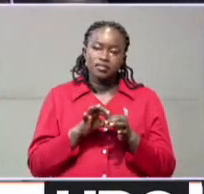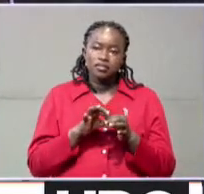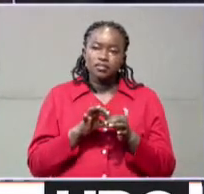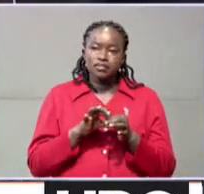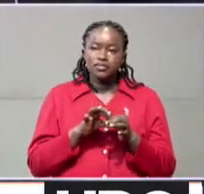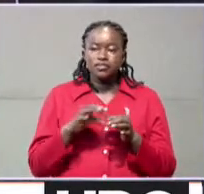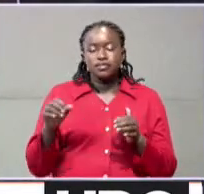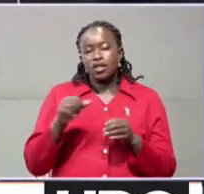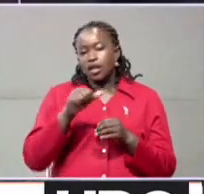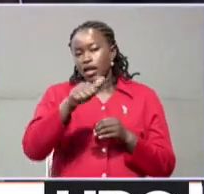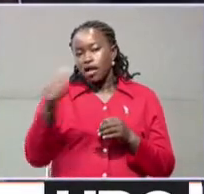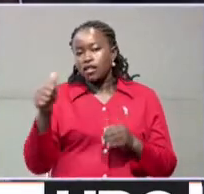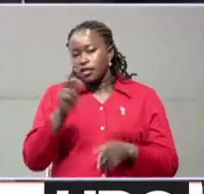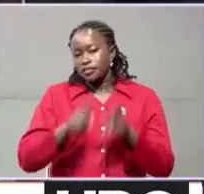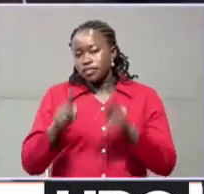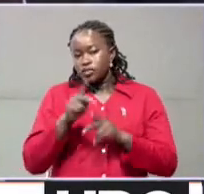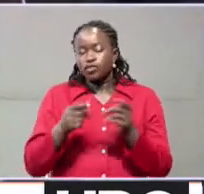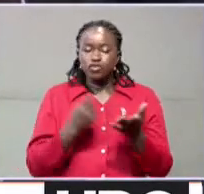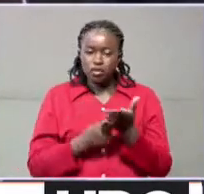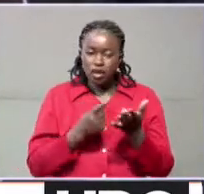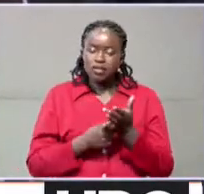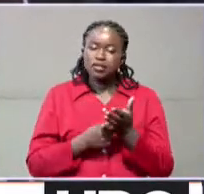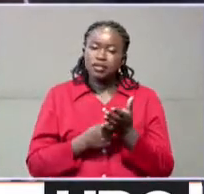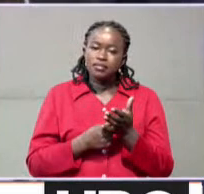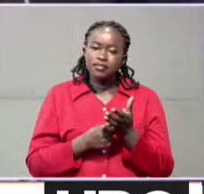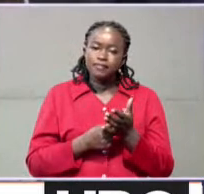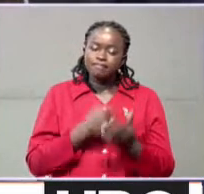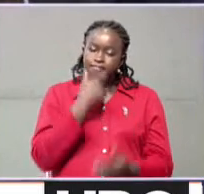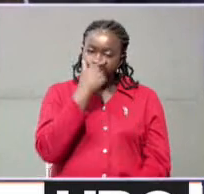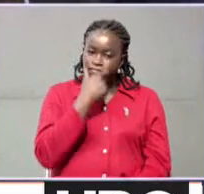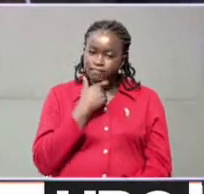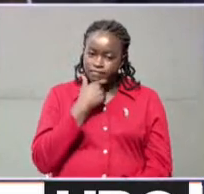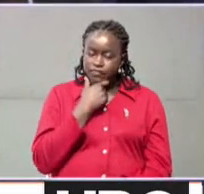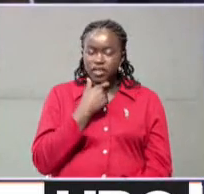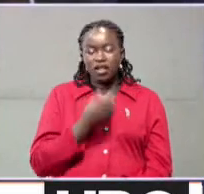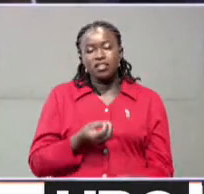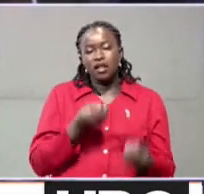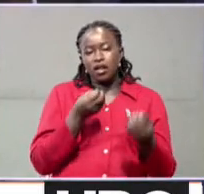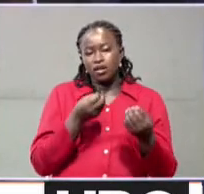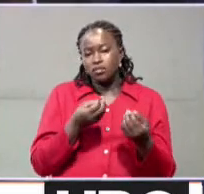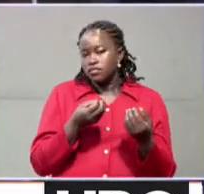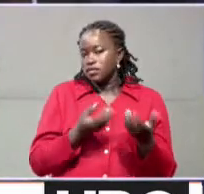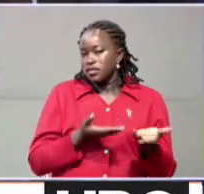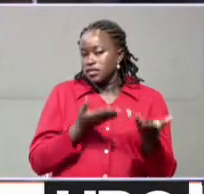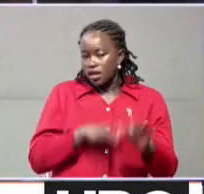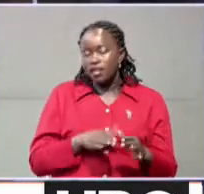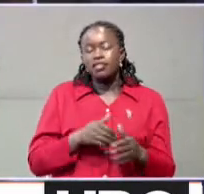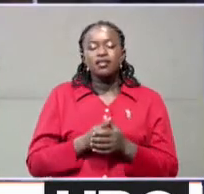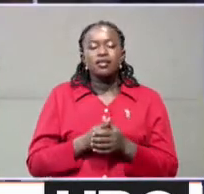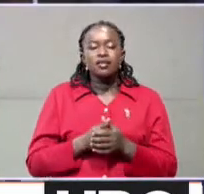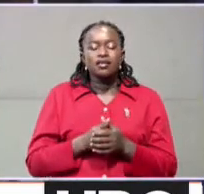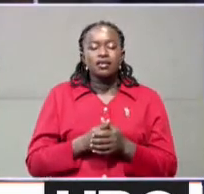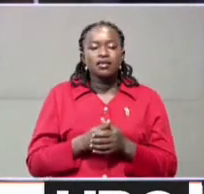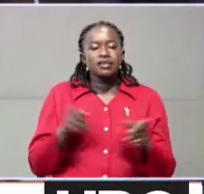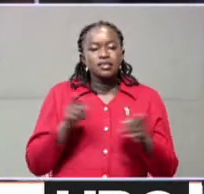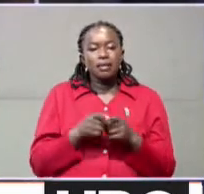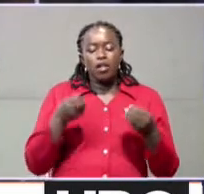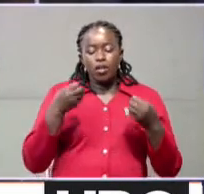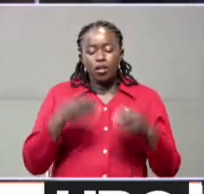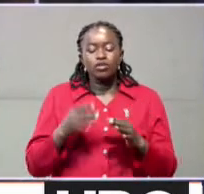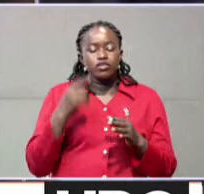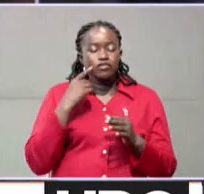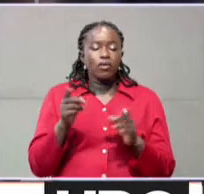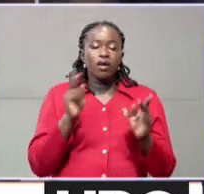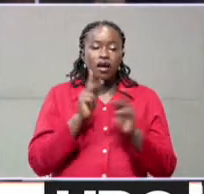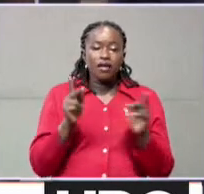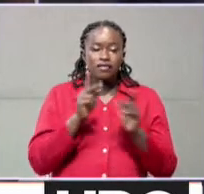the rest of the country in the morning the lost tragic loss of a very distinguished son